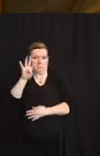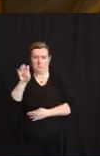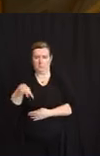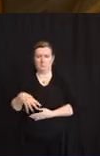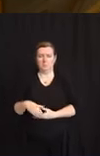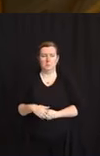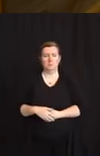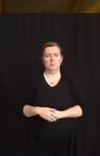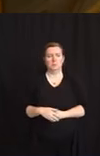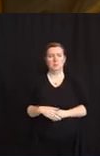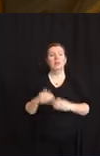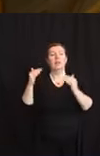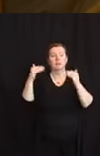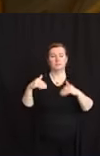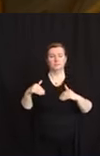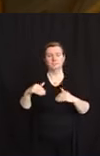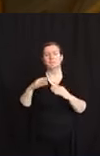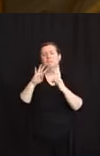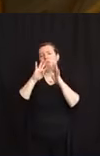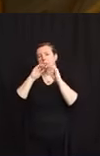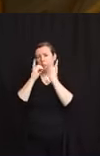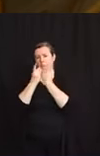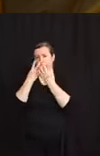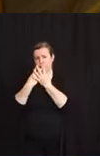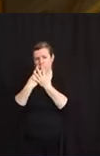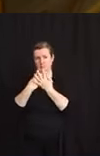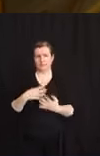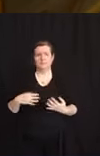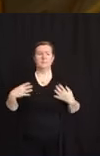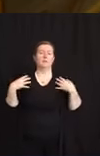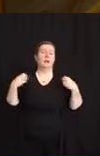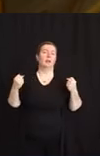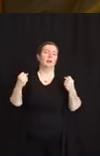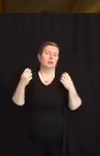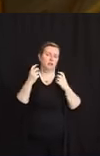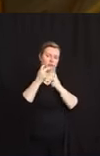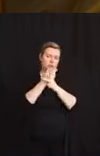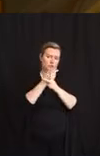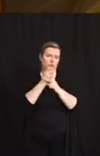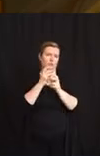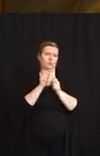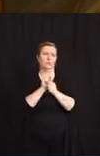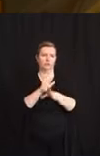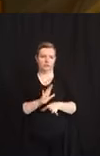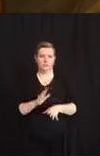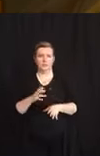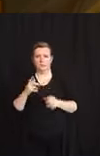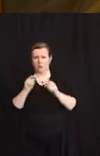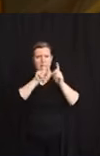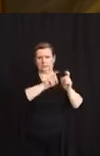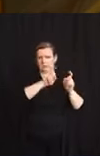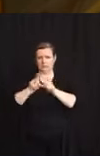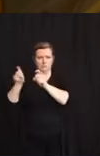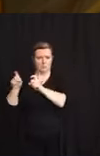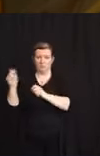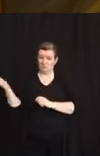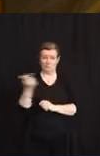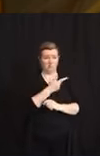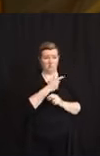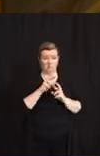and healthcare workers, helping them to return to work. So we have vulnerable populations, or what I call